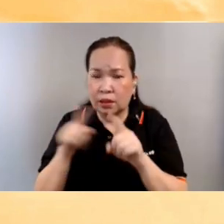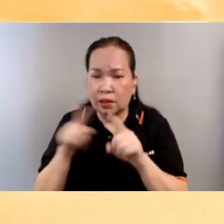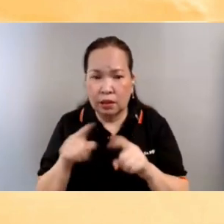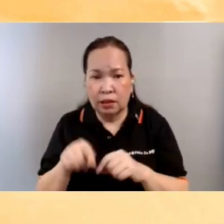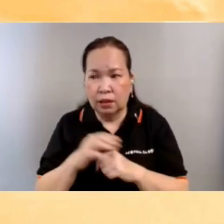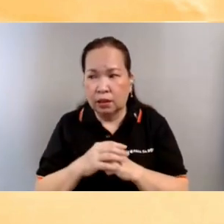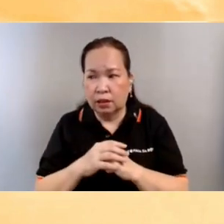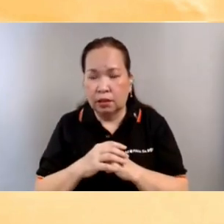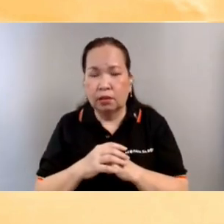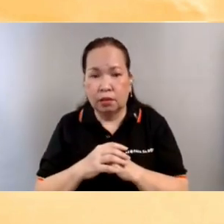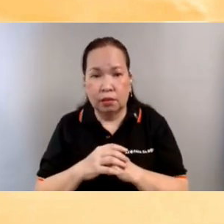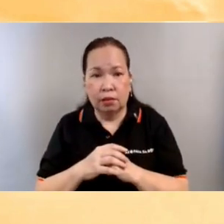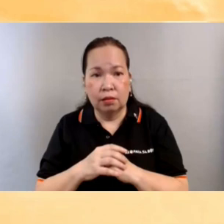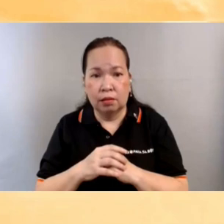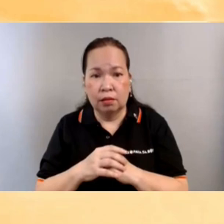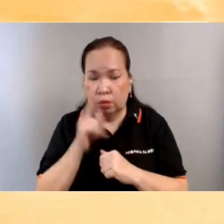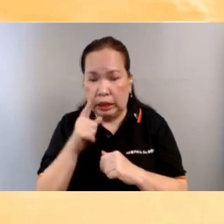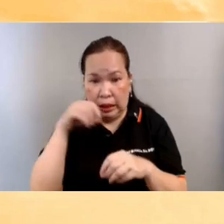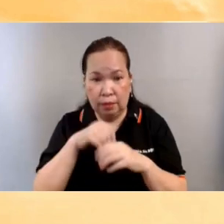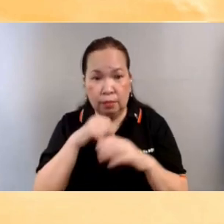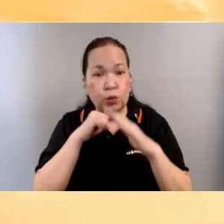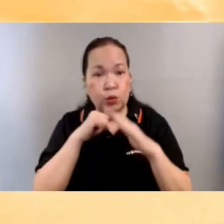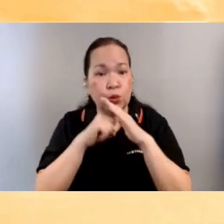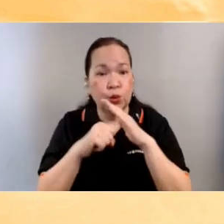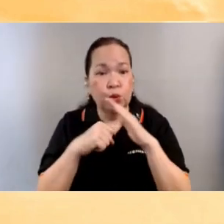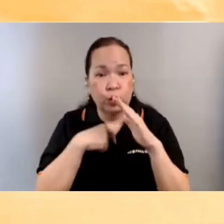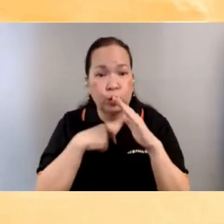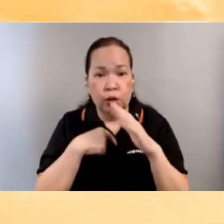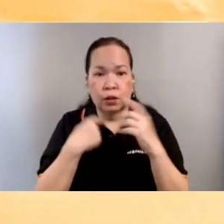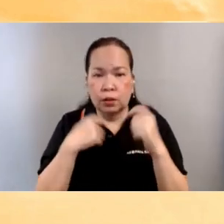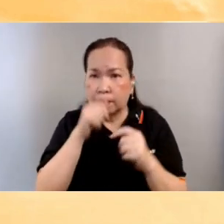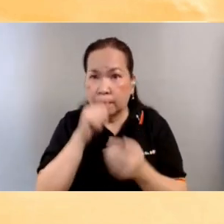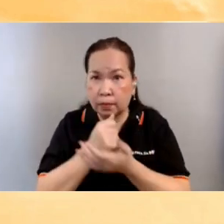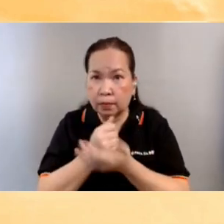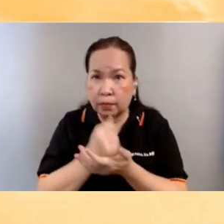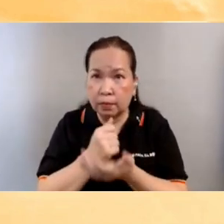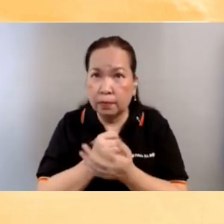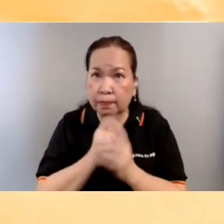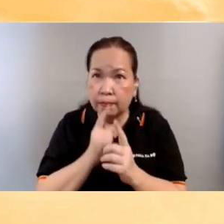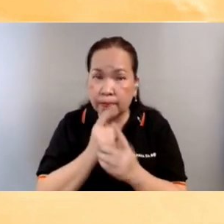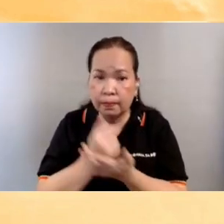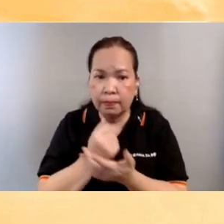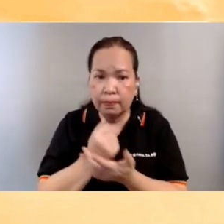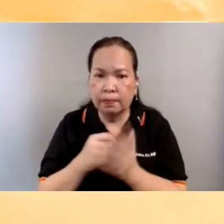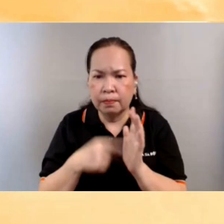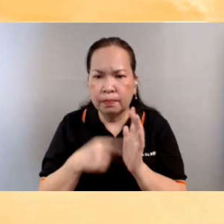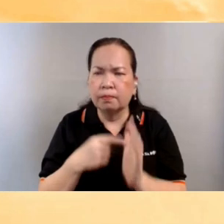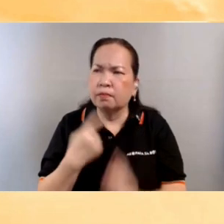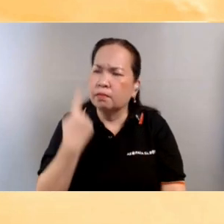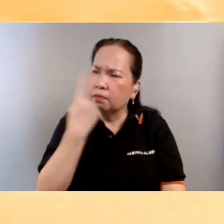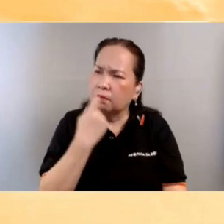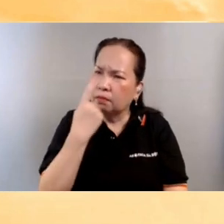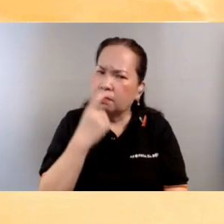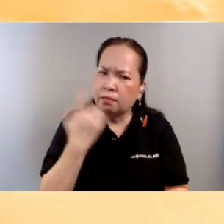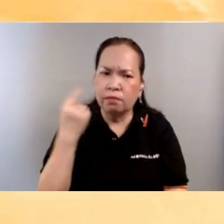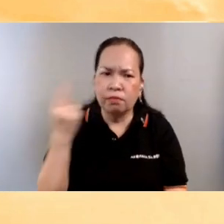And in that shelter, I was cooperative. I even questioned why I was here while